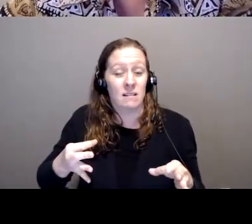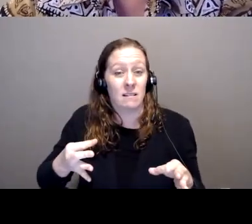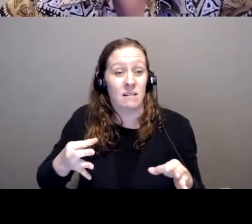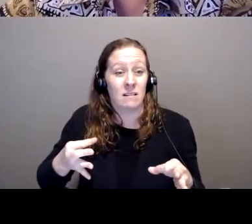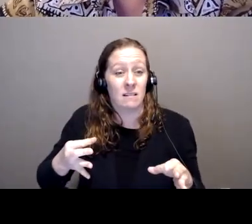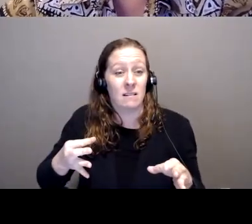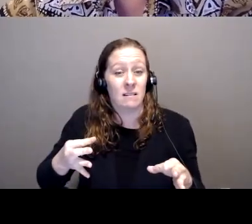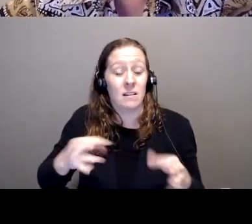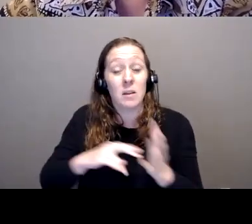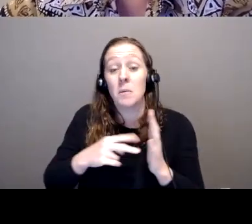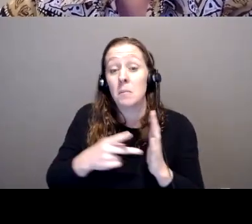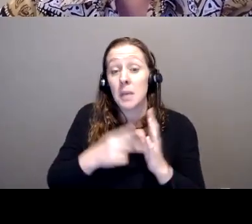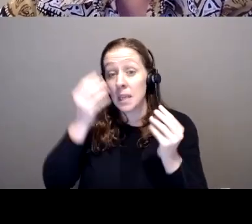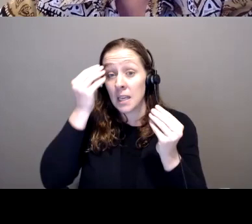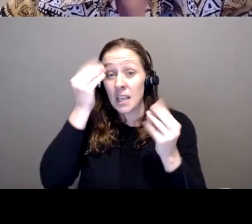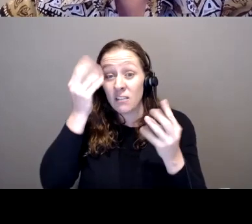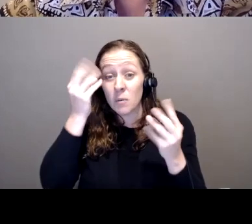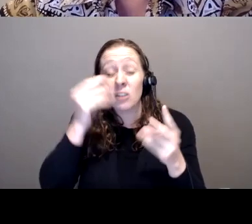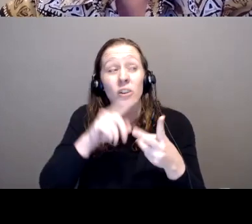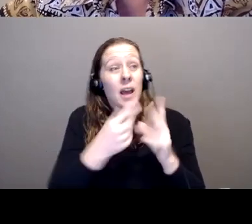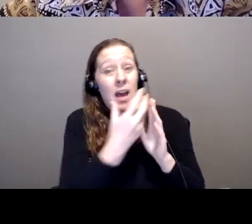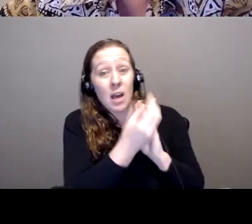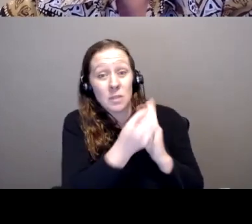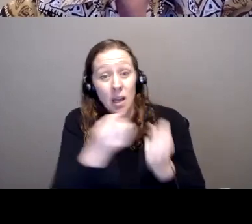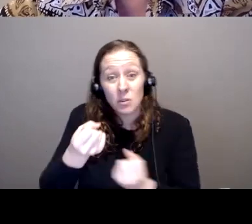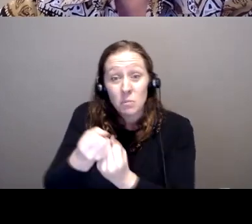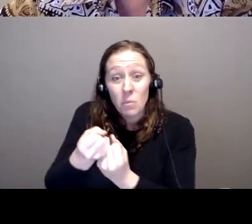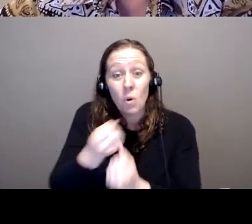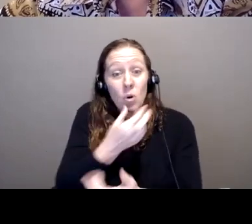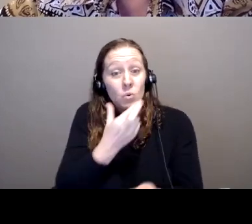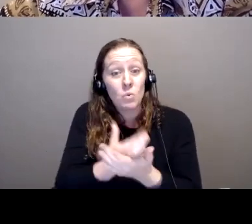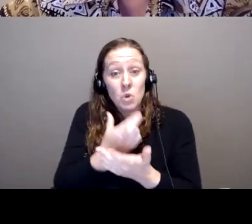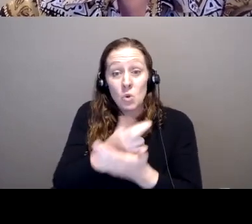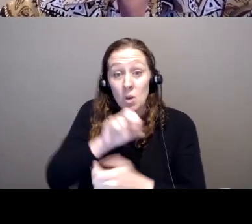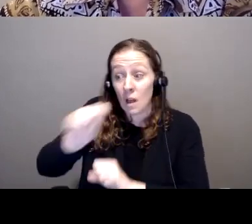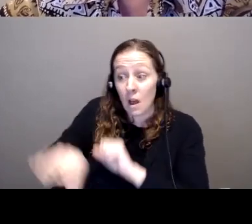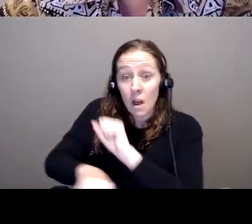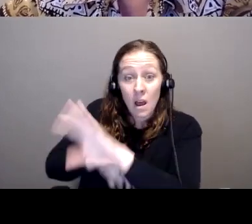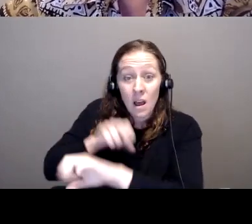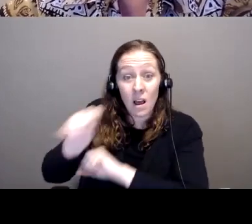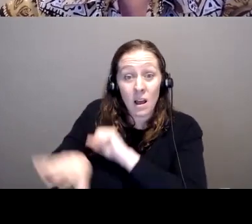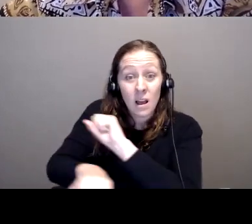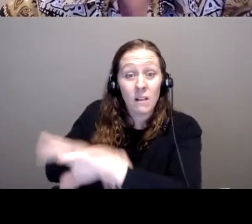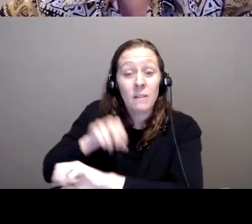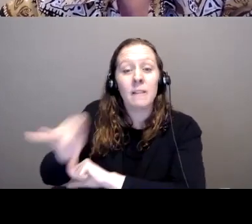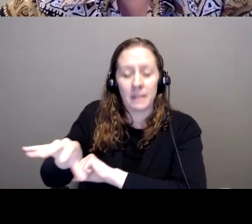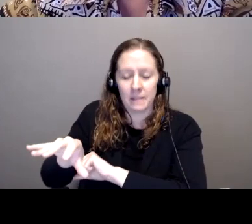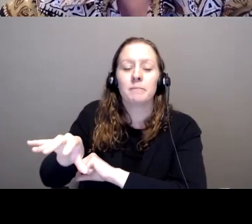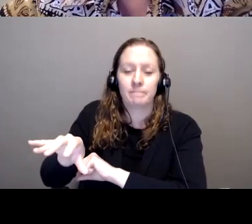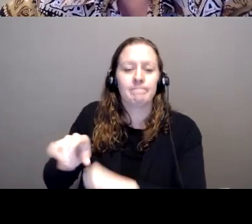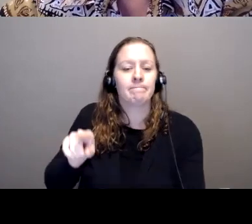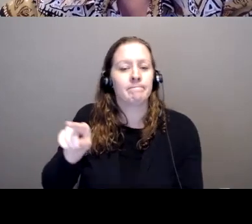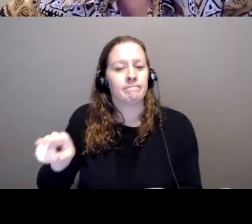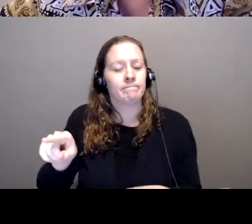information or outside support or resources that we can give them, the better it is for them throughout